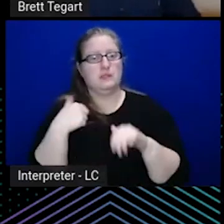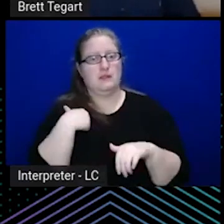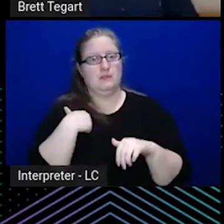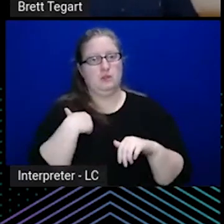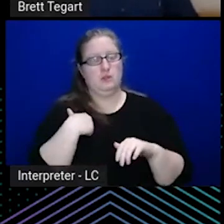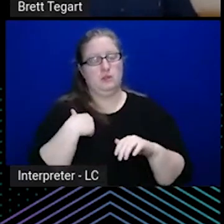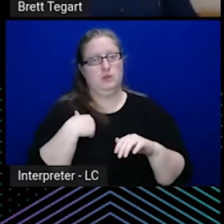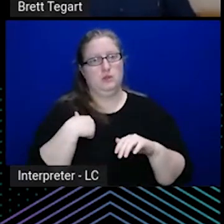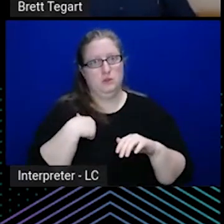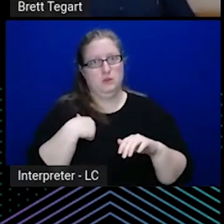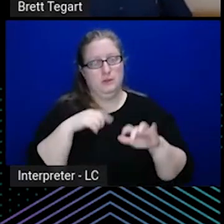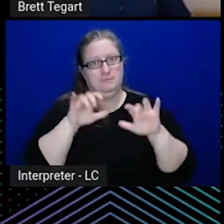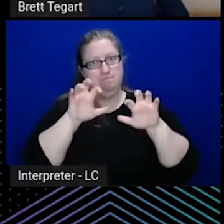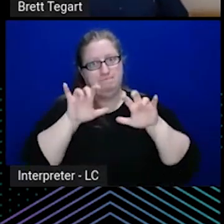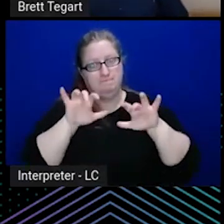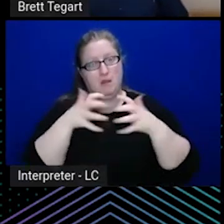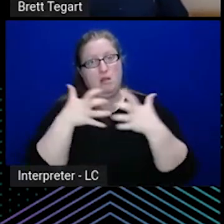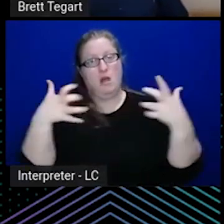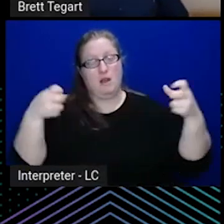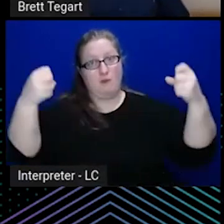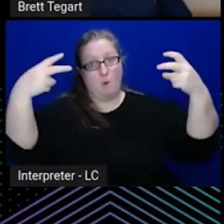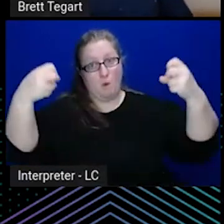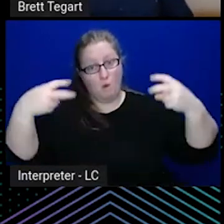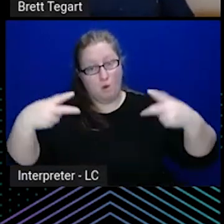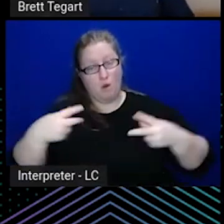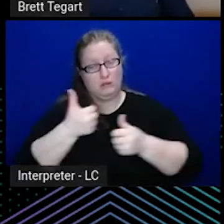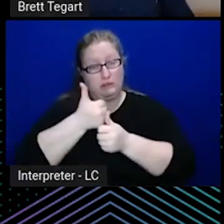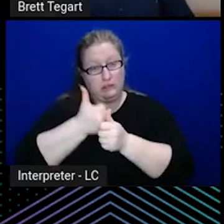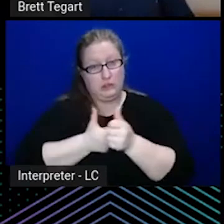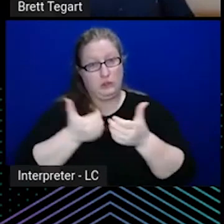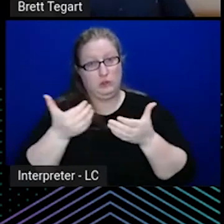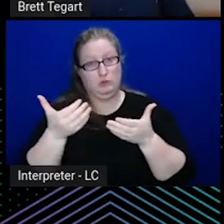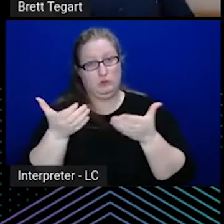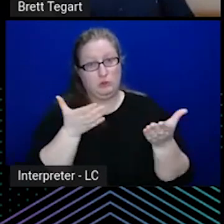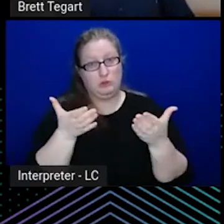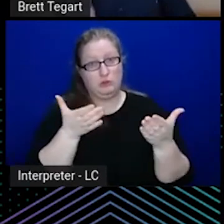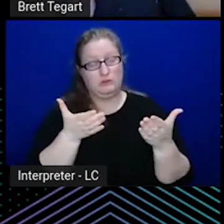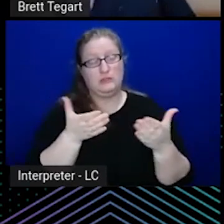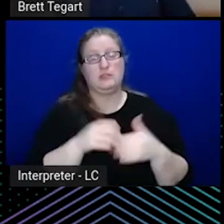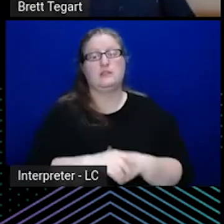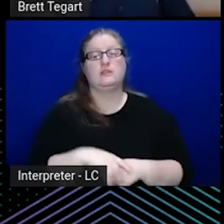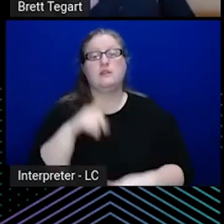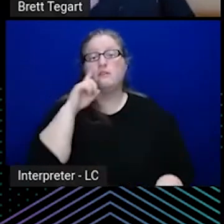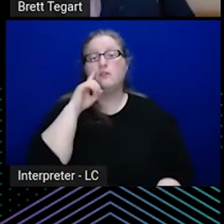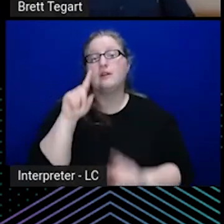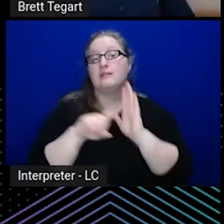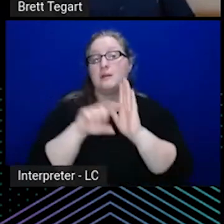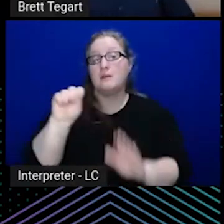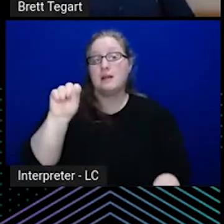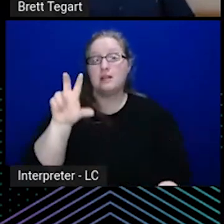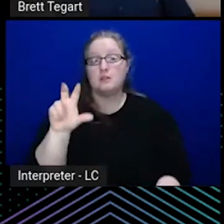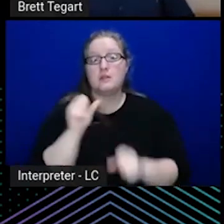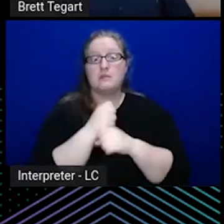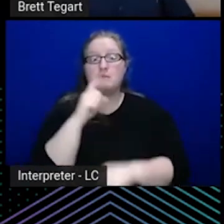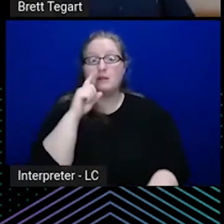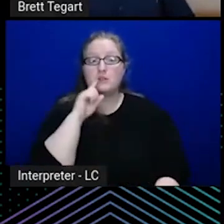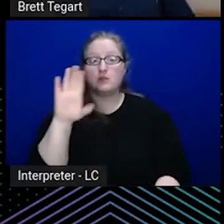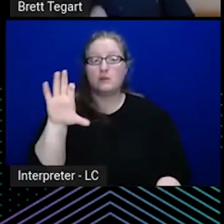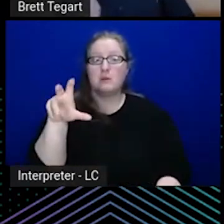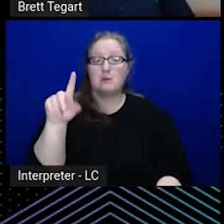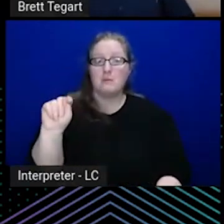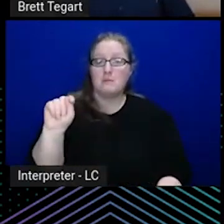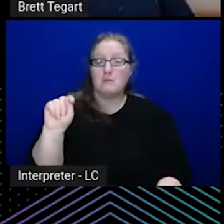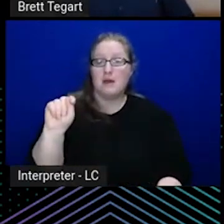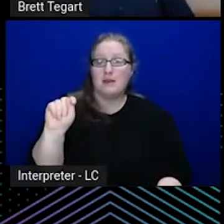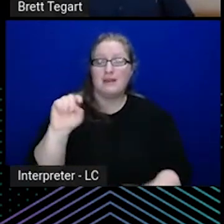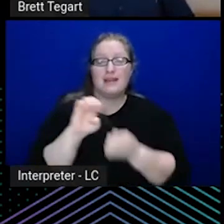service. An example for S3 would be we need to make sure bucket encryption is enabled. We need to